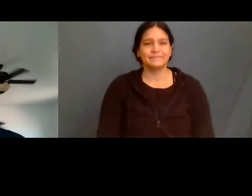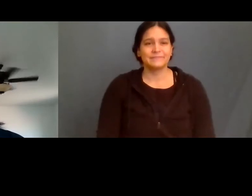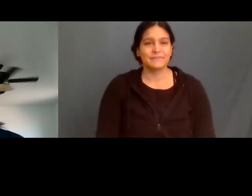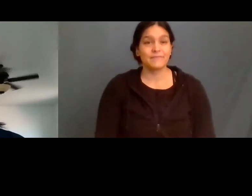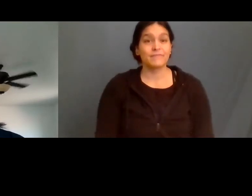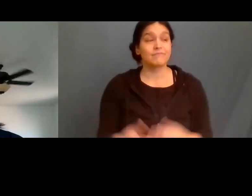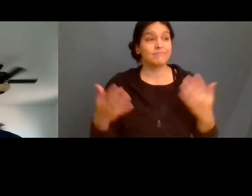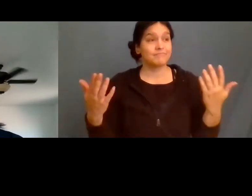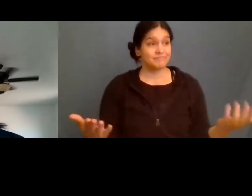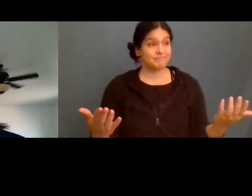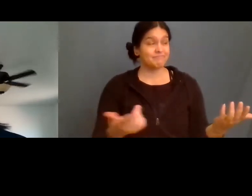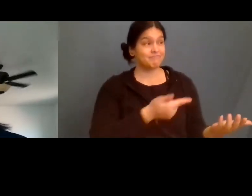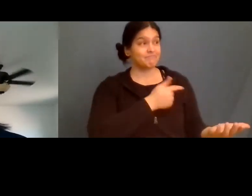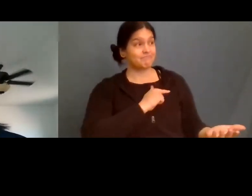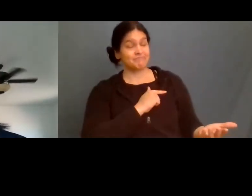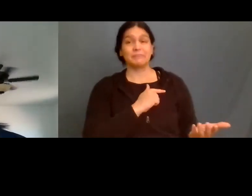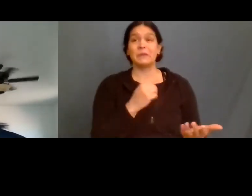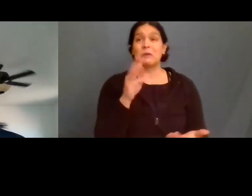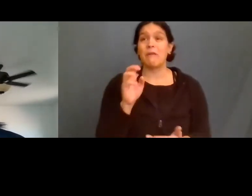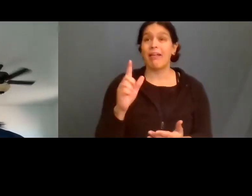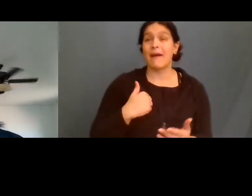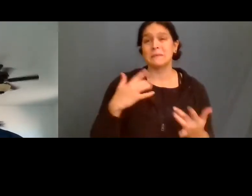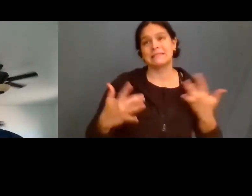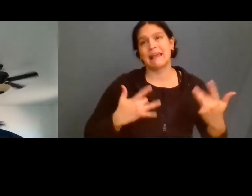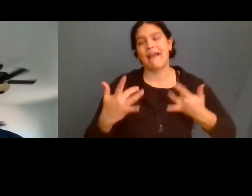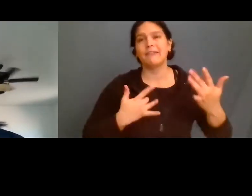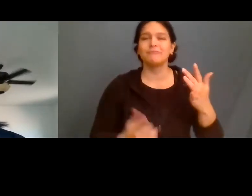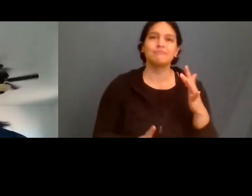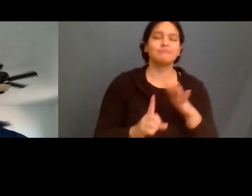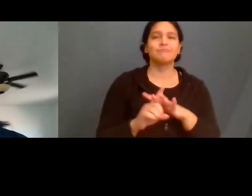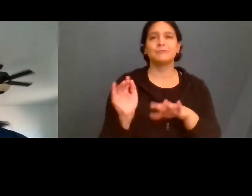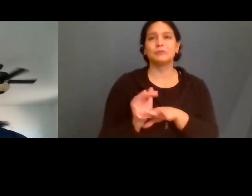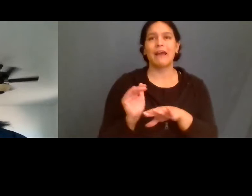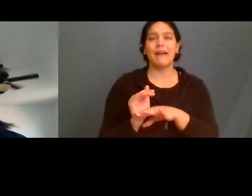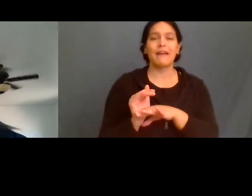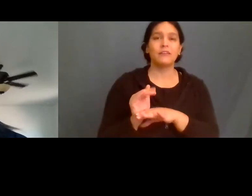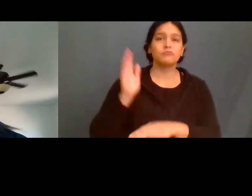Well, very excited to be on tonight.